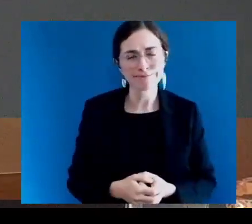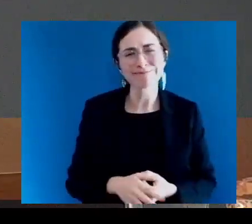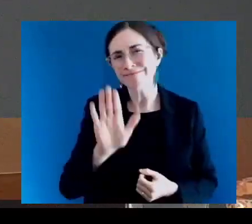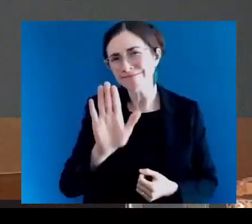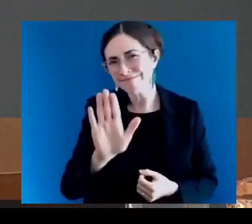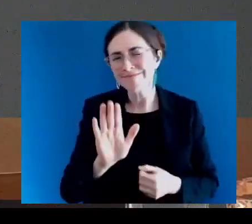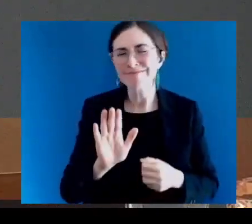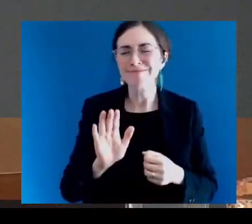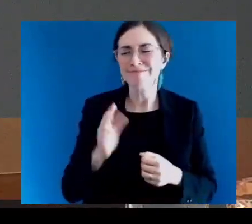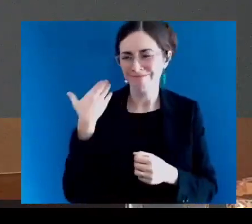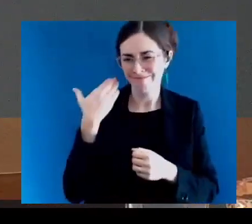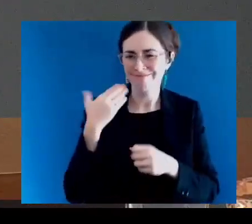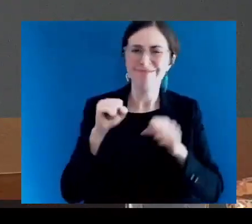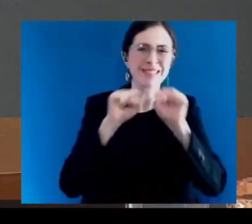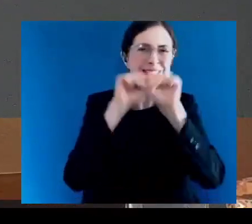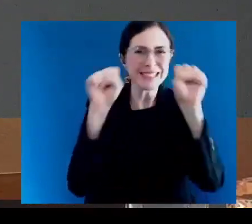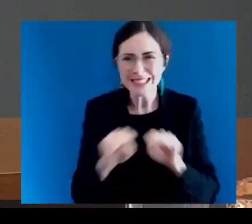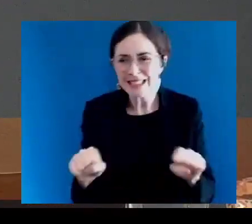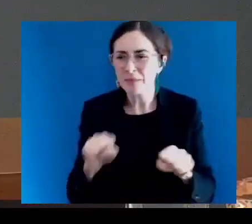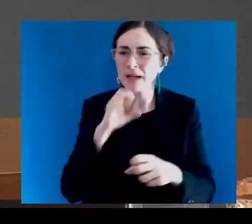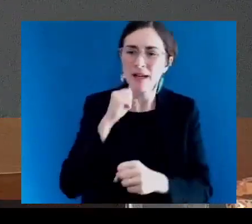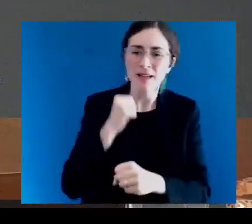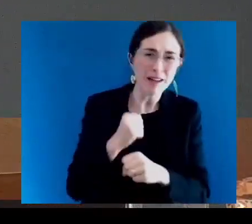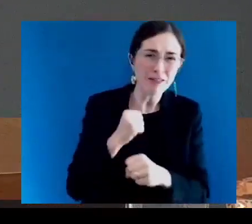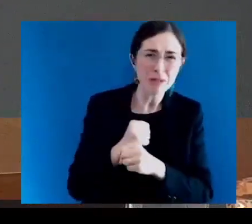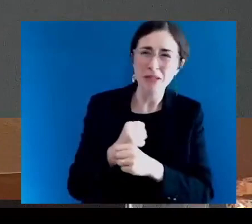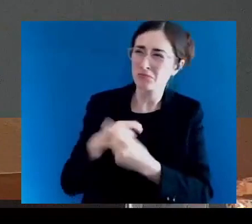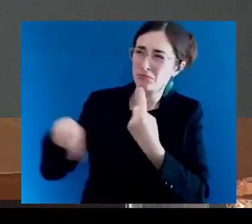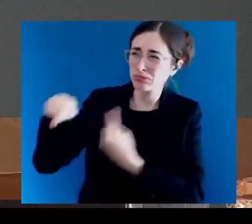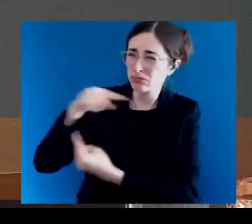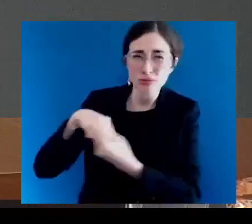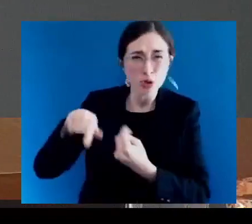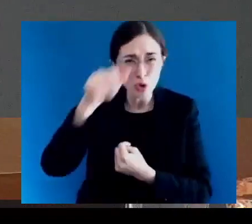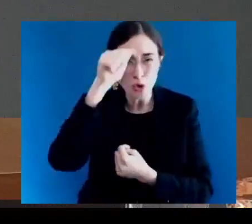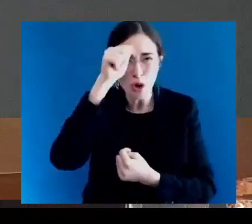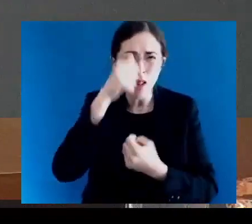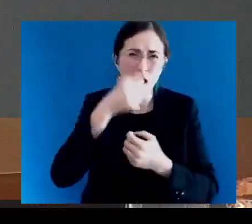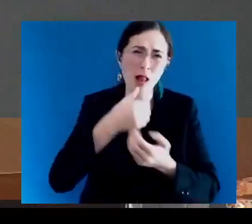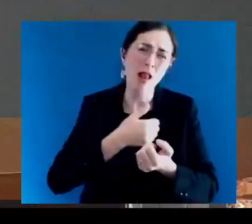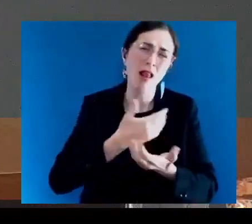systems in government how long everything takes. And